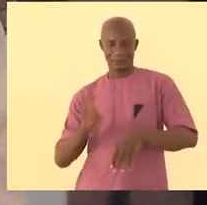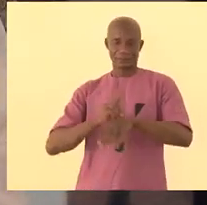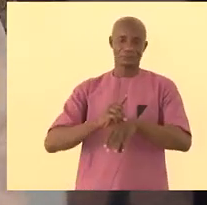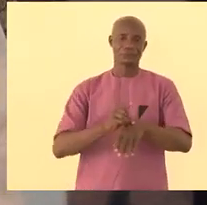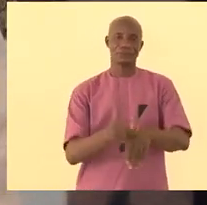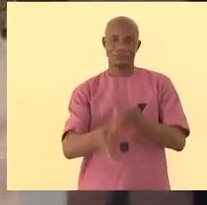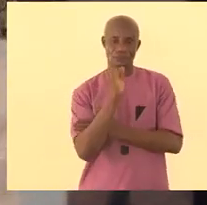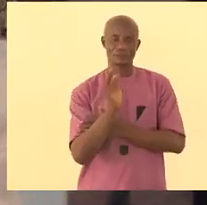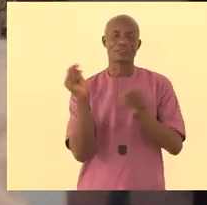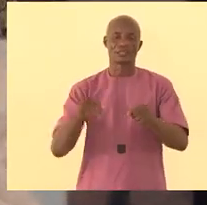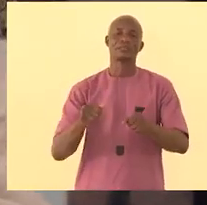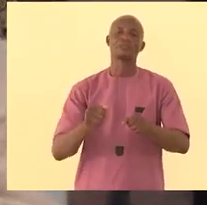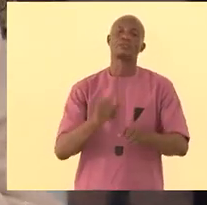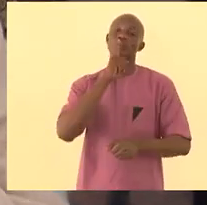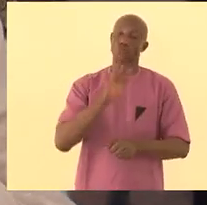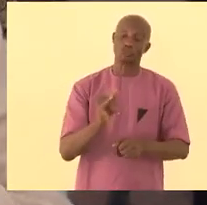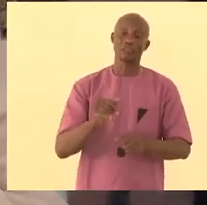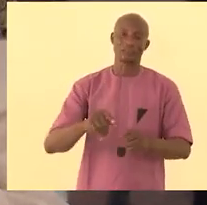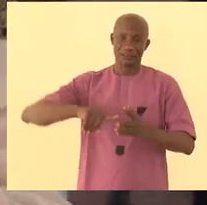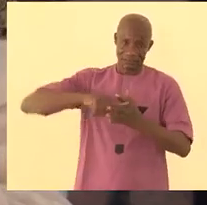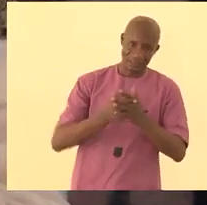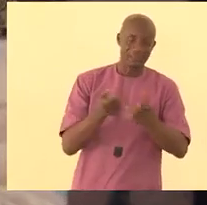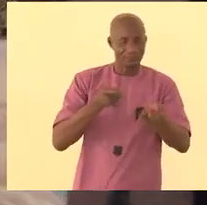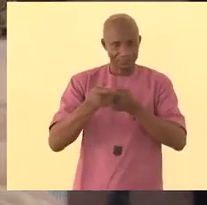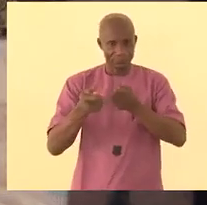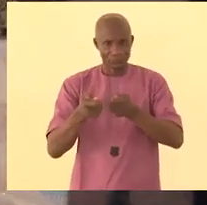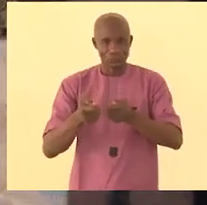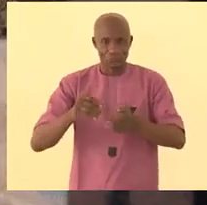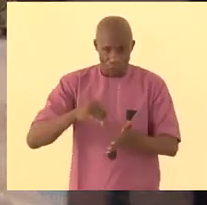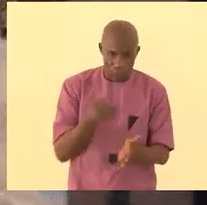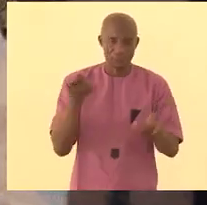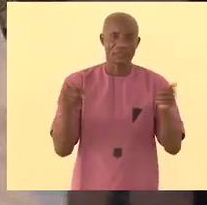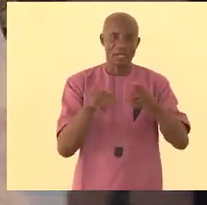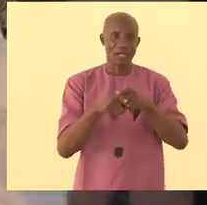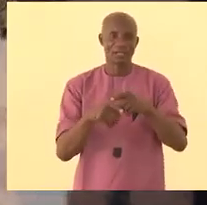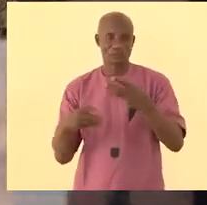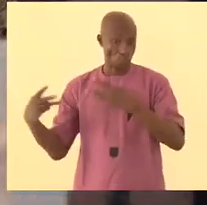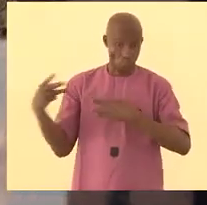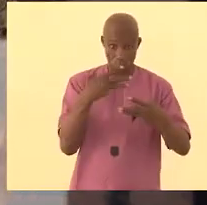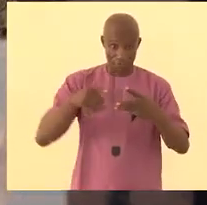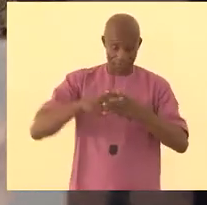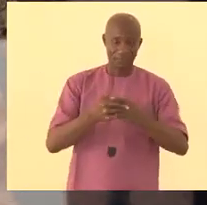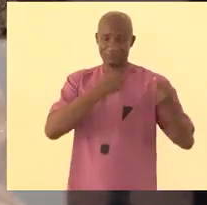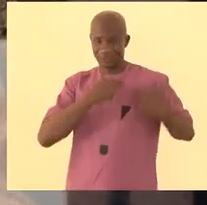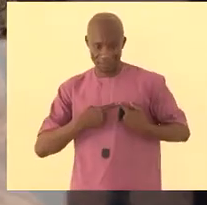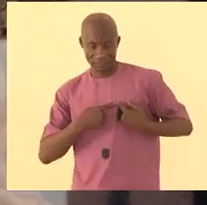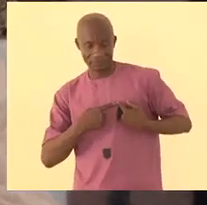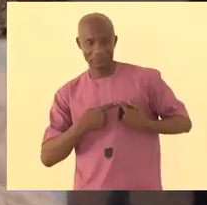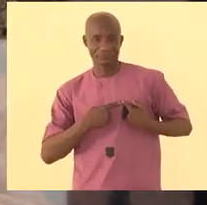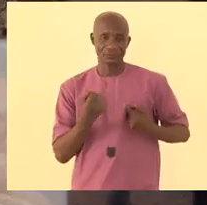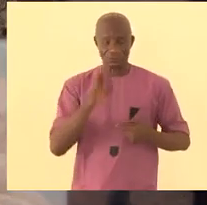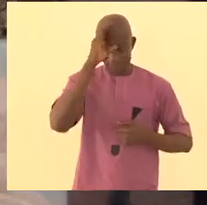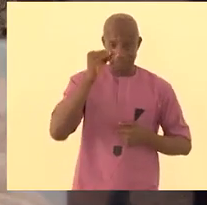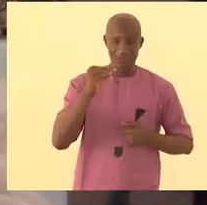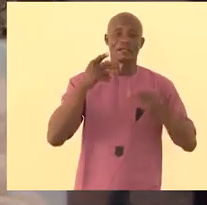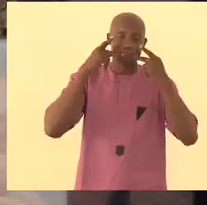God can truly begin to reign. Just as war begins from the heart of man, the peace of